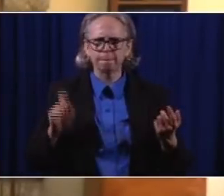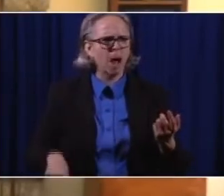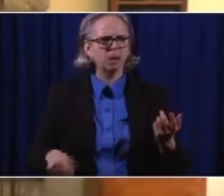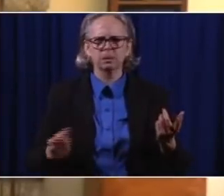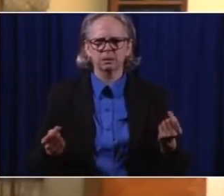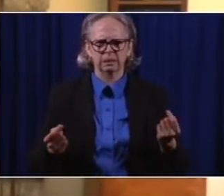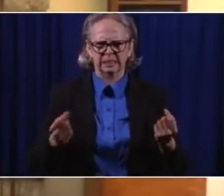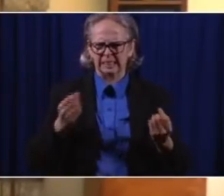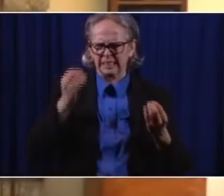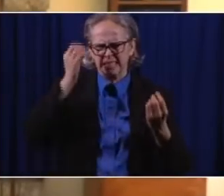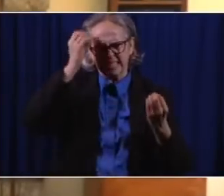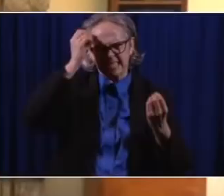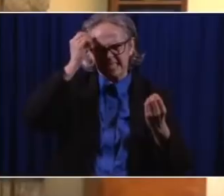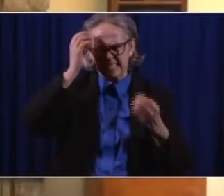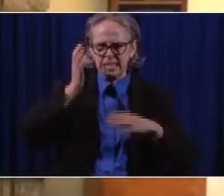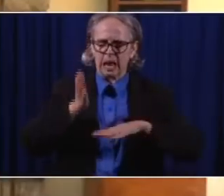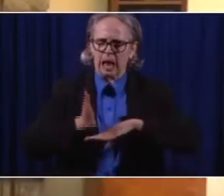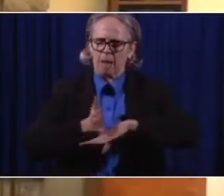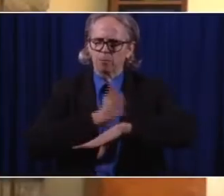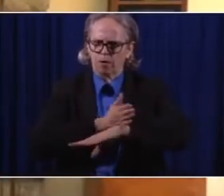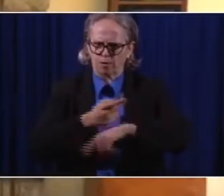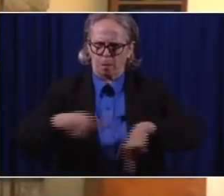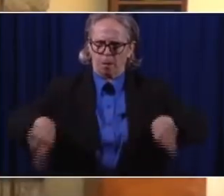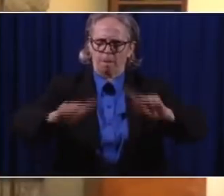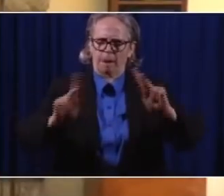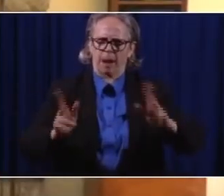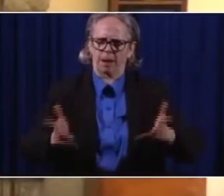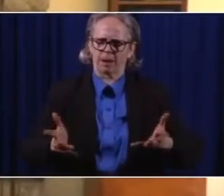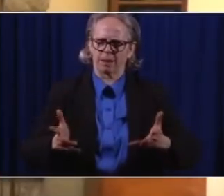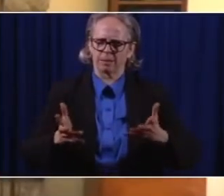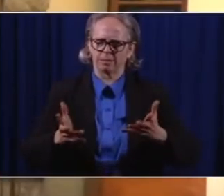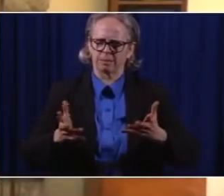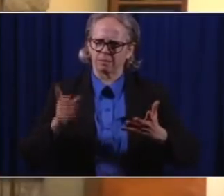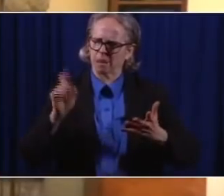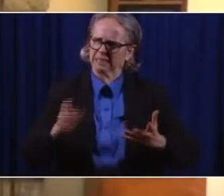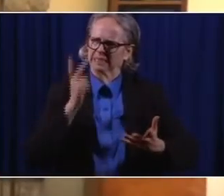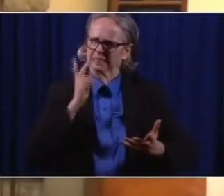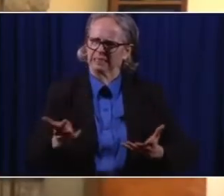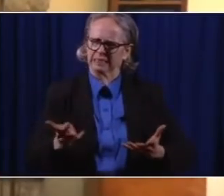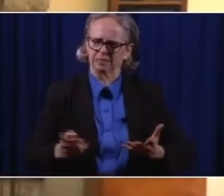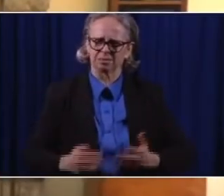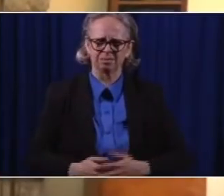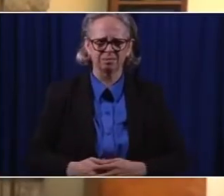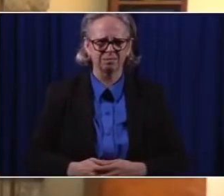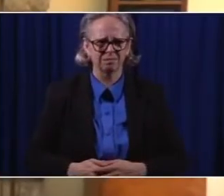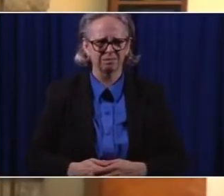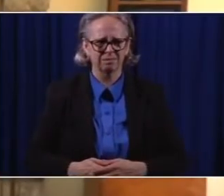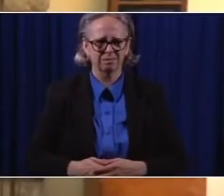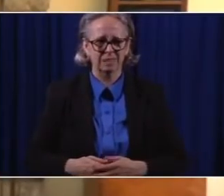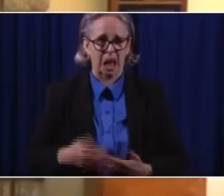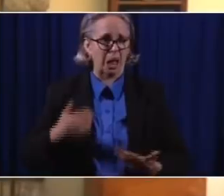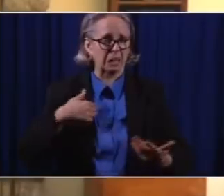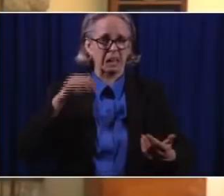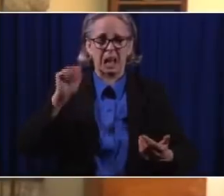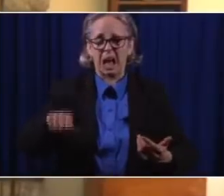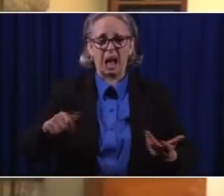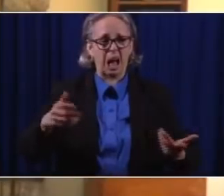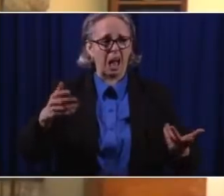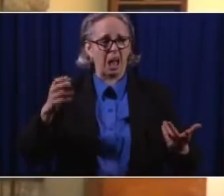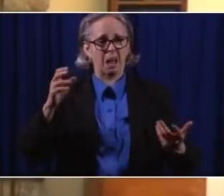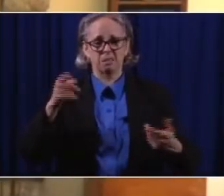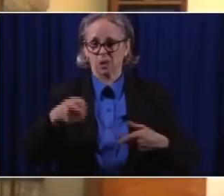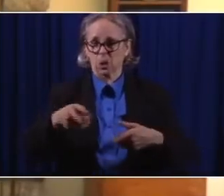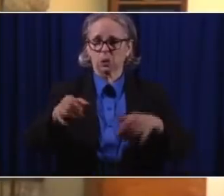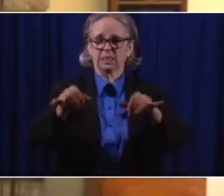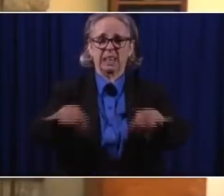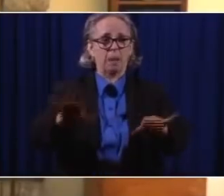we can slow this thing down, because doing the same thing time after time is not going to slow it down. And unlike